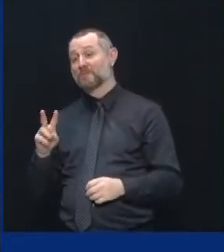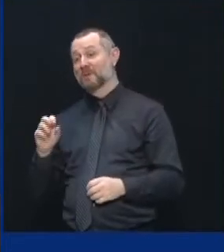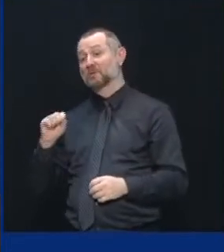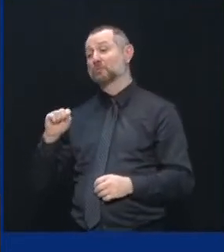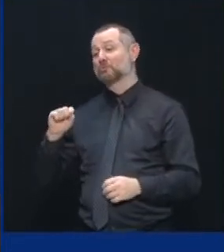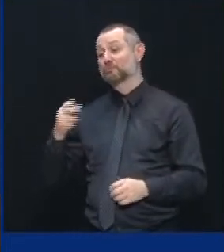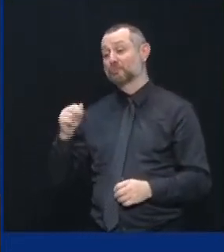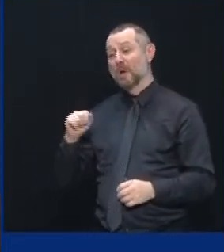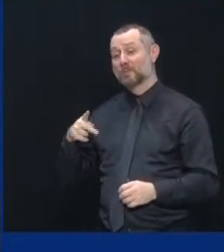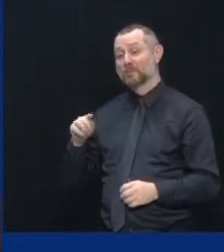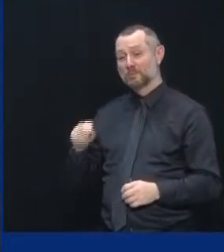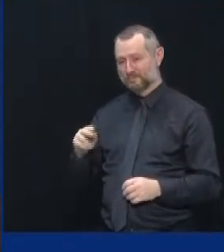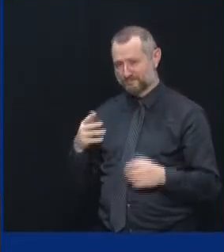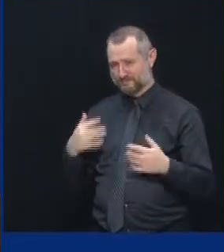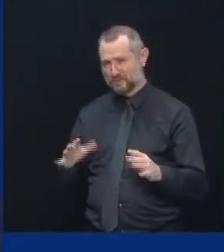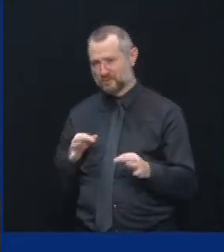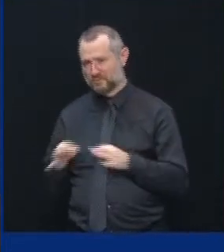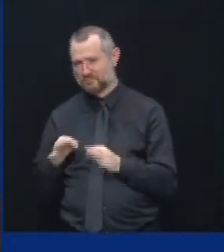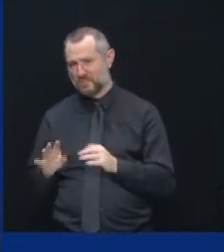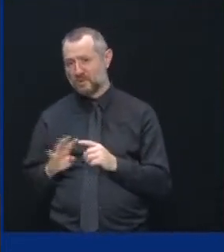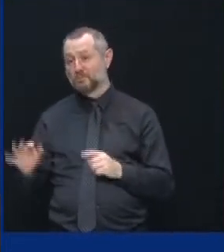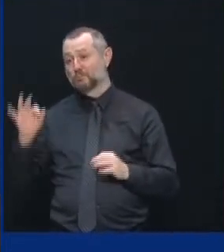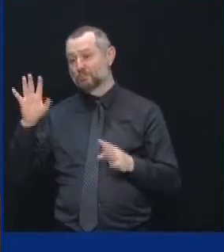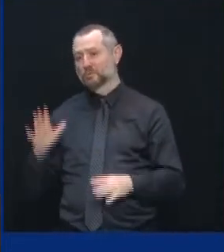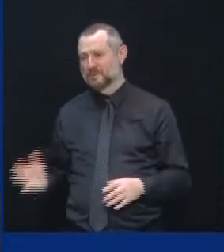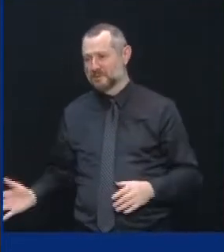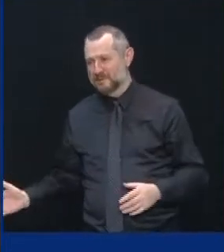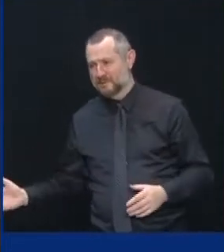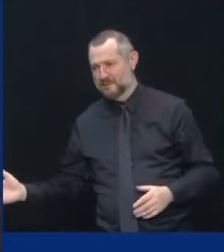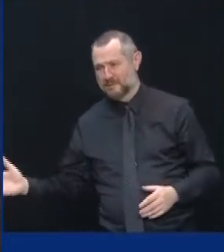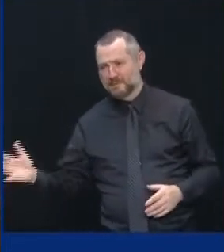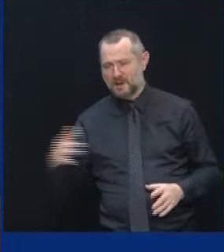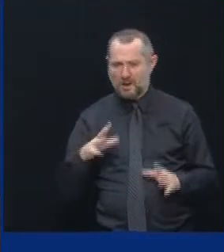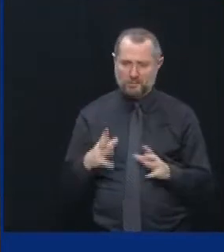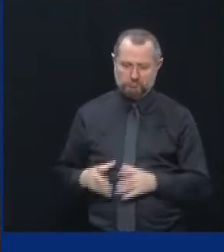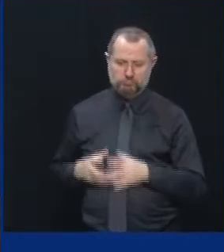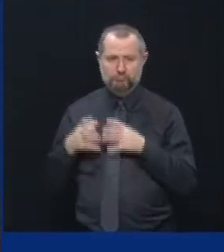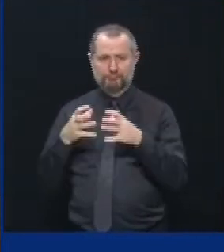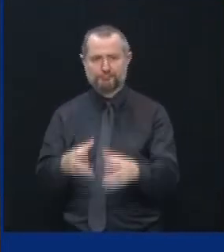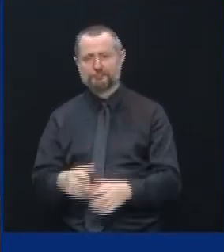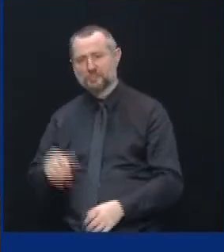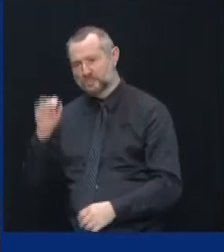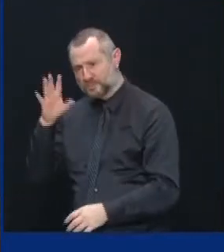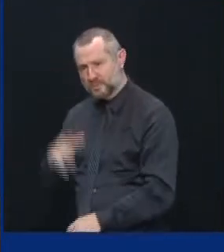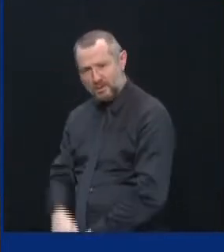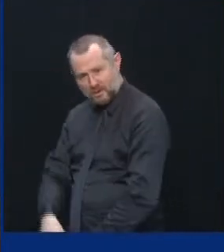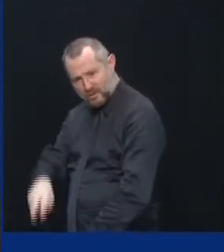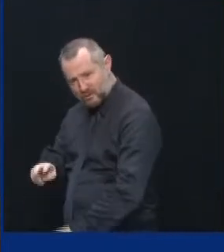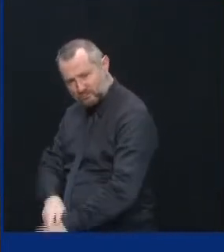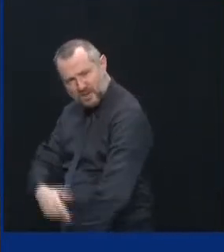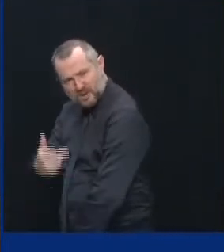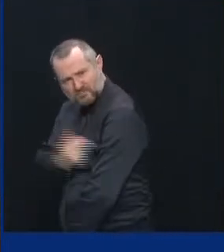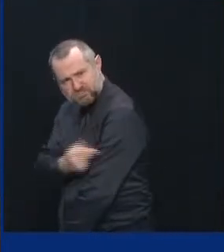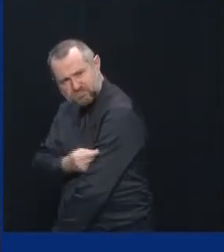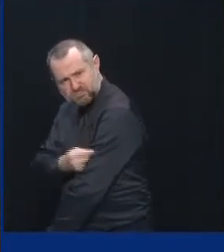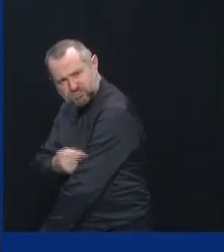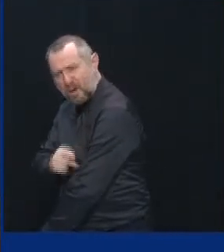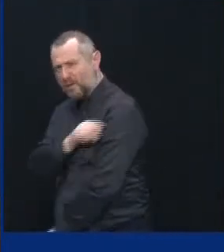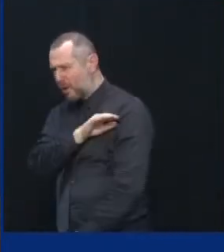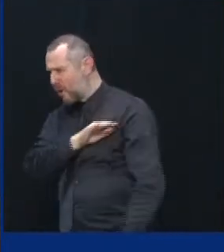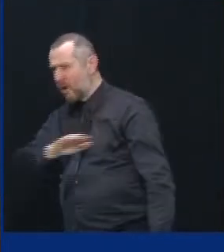get the vaccine himself. But it is a dialogue and a discussion